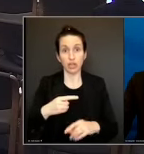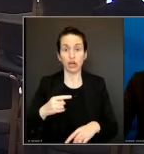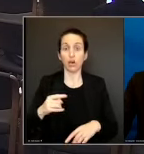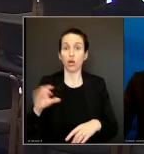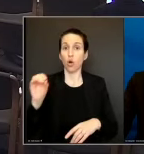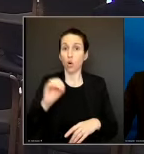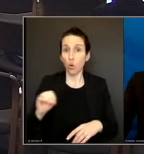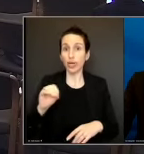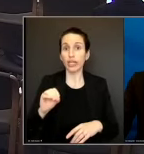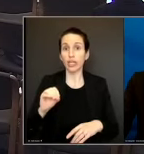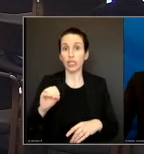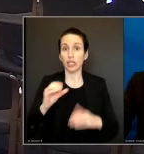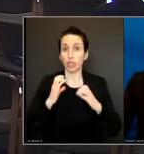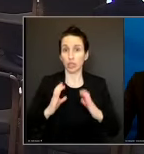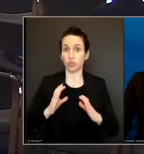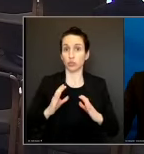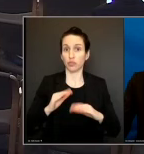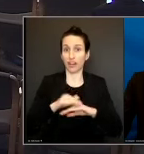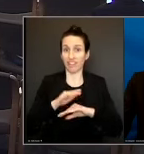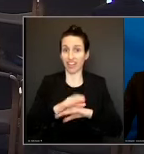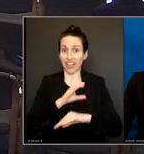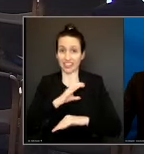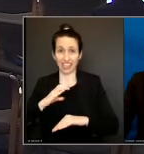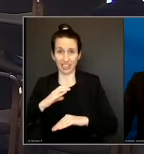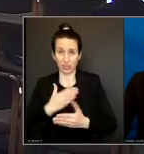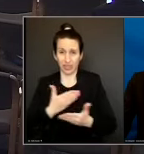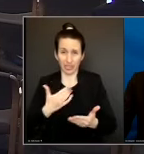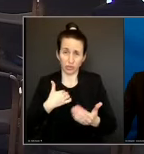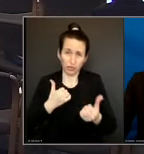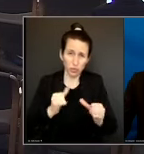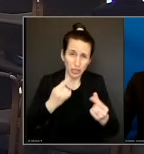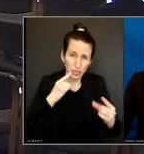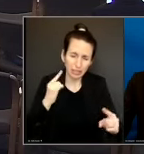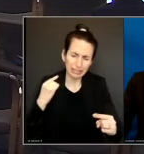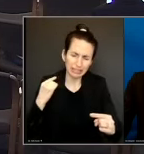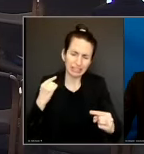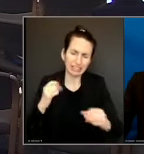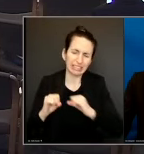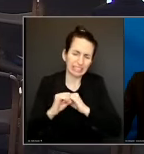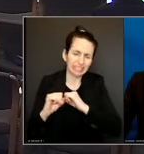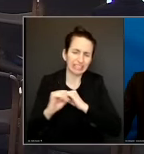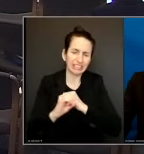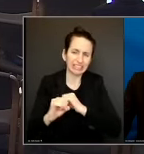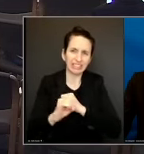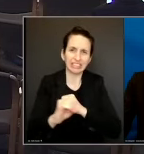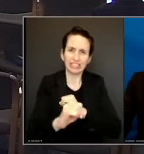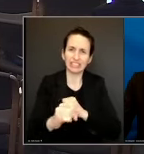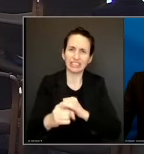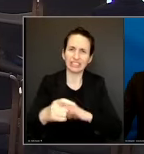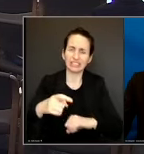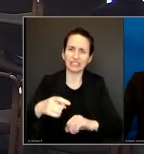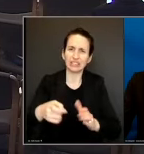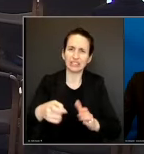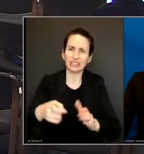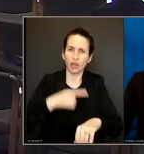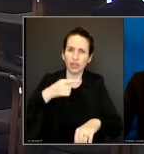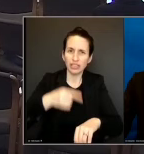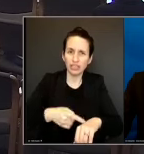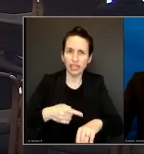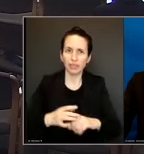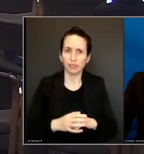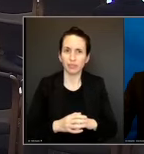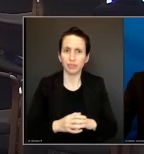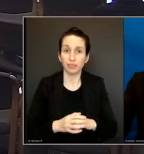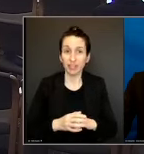Council, have taken so long to try to accomplish. And, you know, for reasons that I believe if we were doing it at the community level,